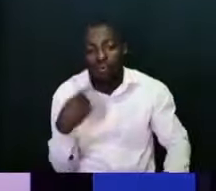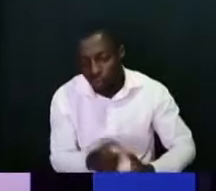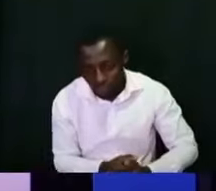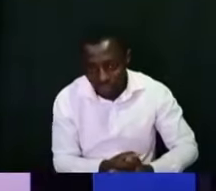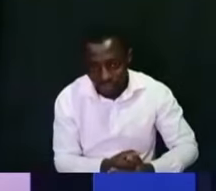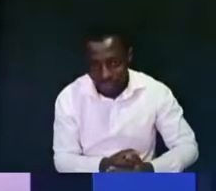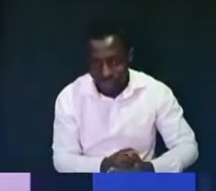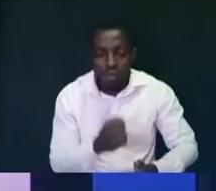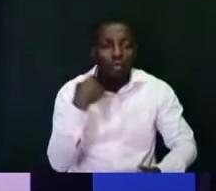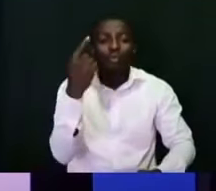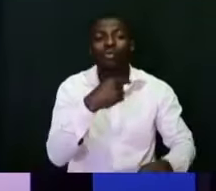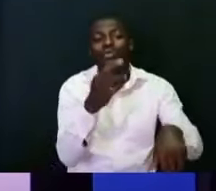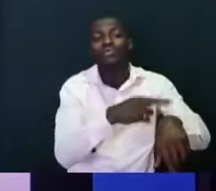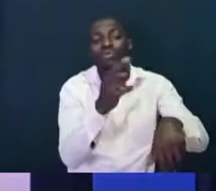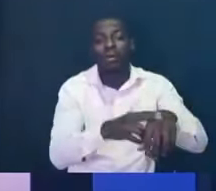except our God?